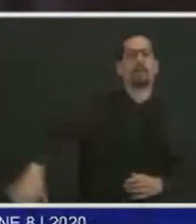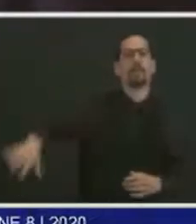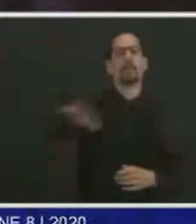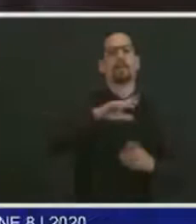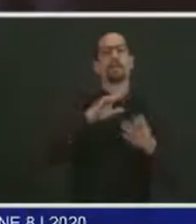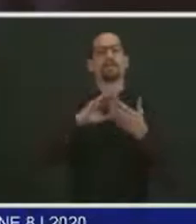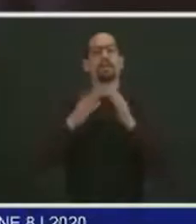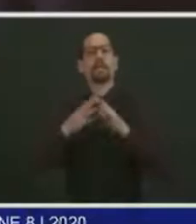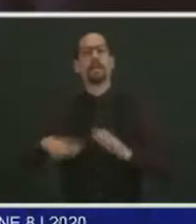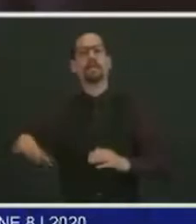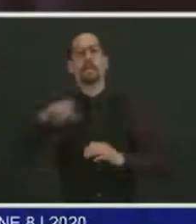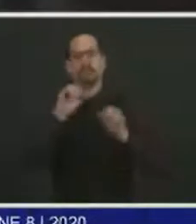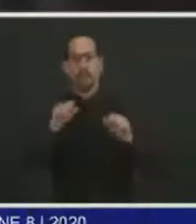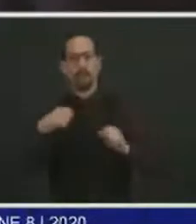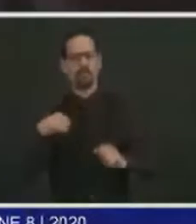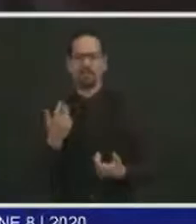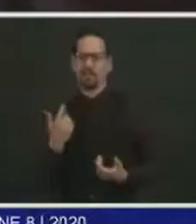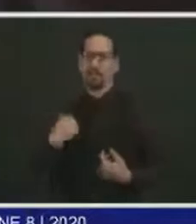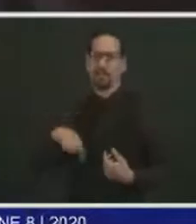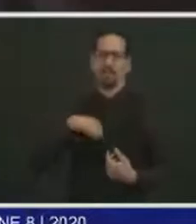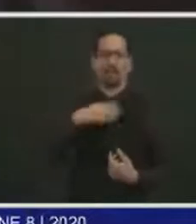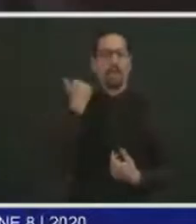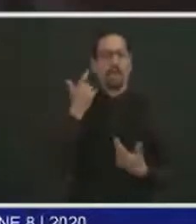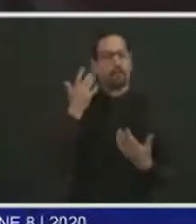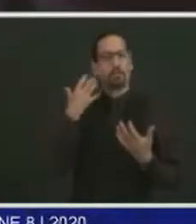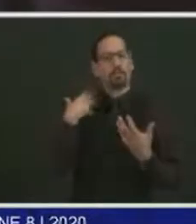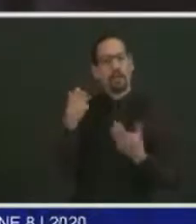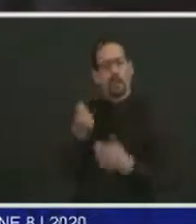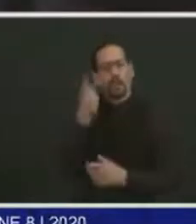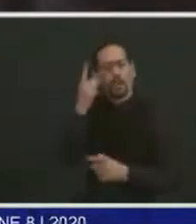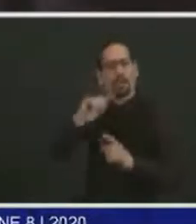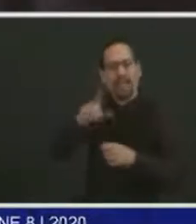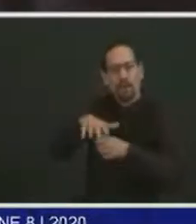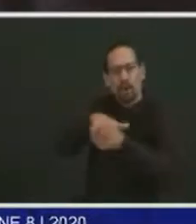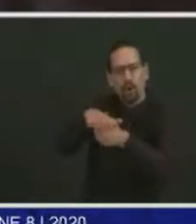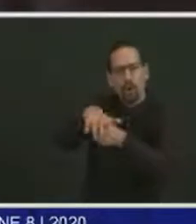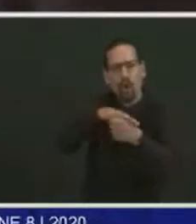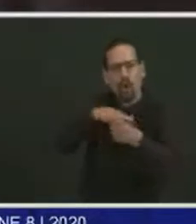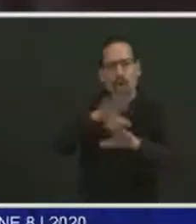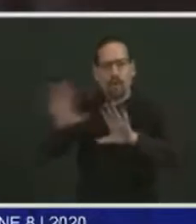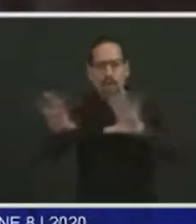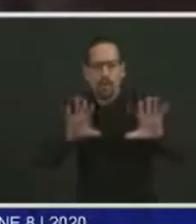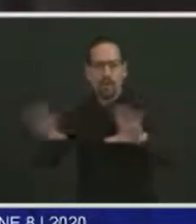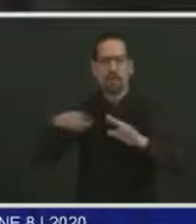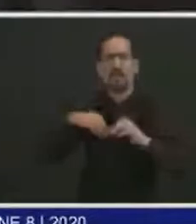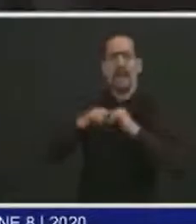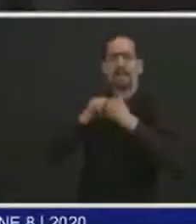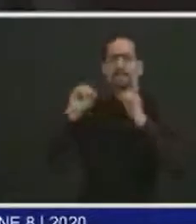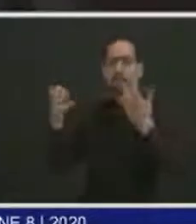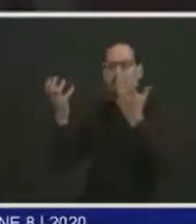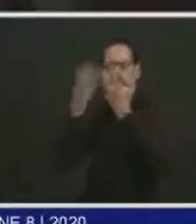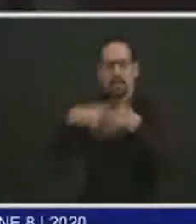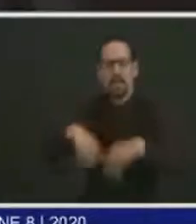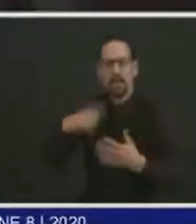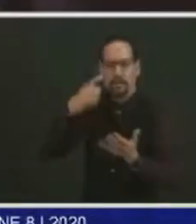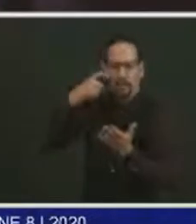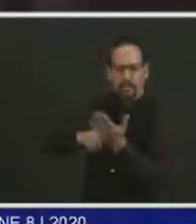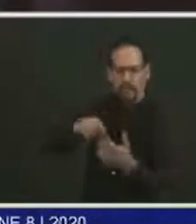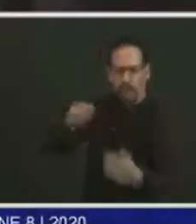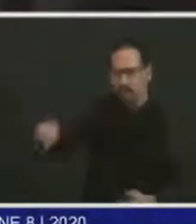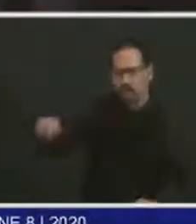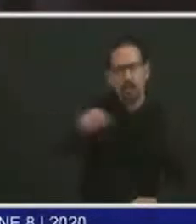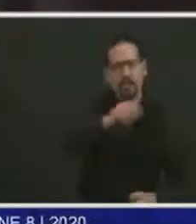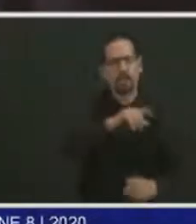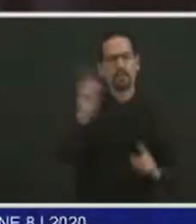of illness and determine how to most effectively inform our symptomatics testing and